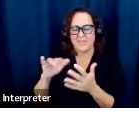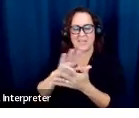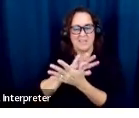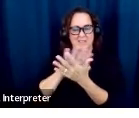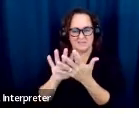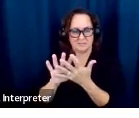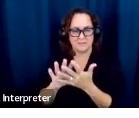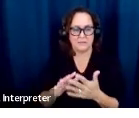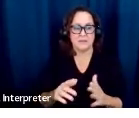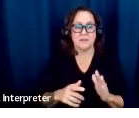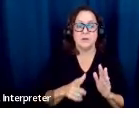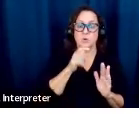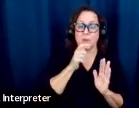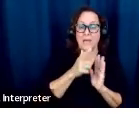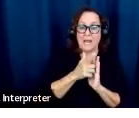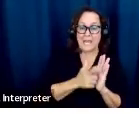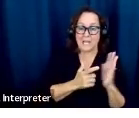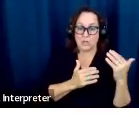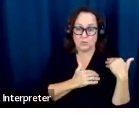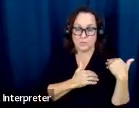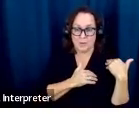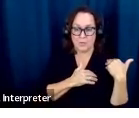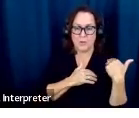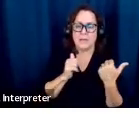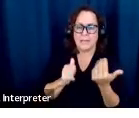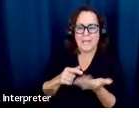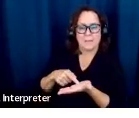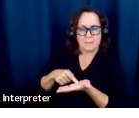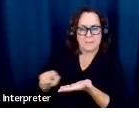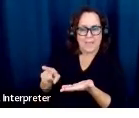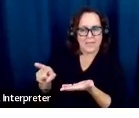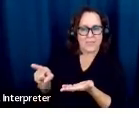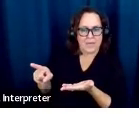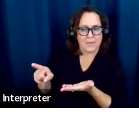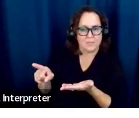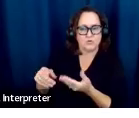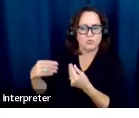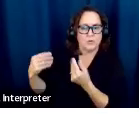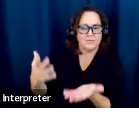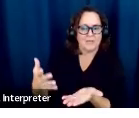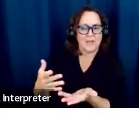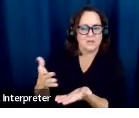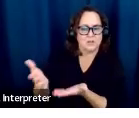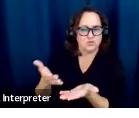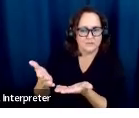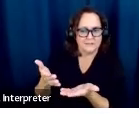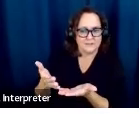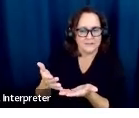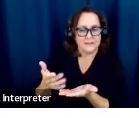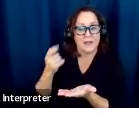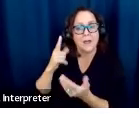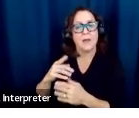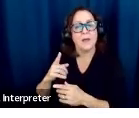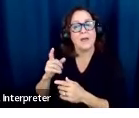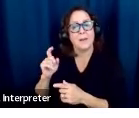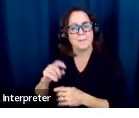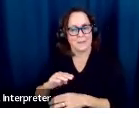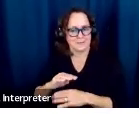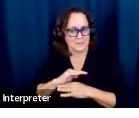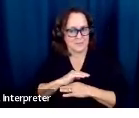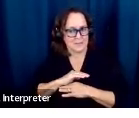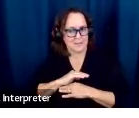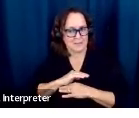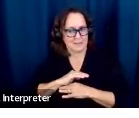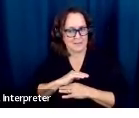legally responsible individuals to be paid to provide personal care services so long as they meet the provider qualifications specified in the